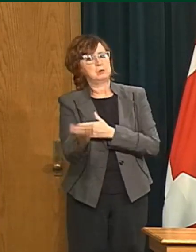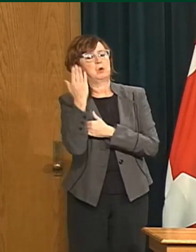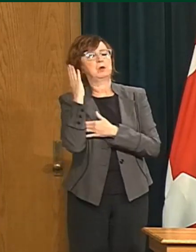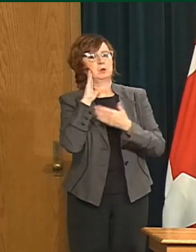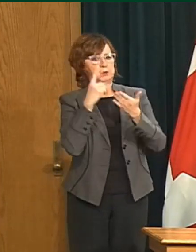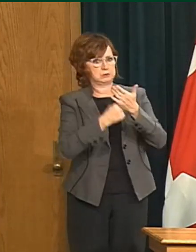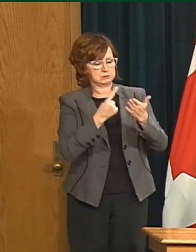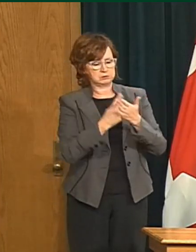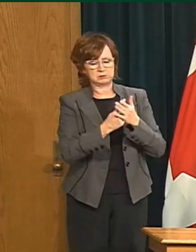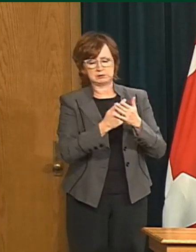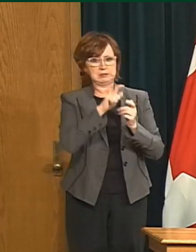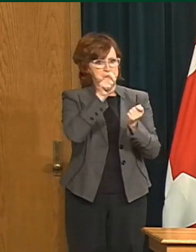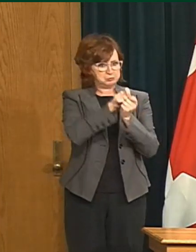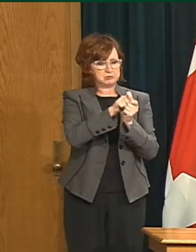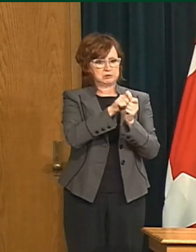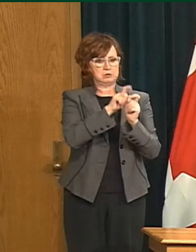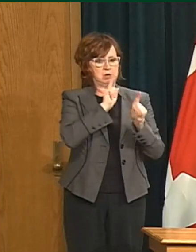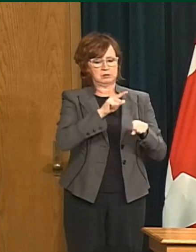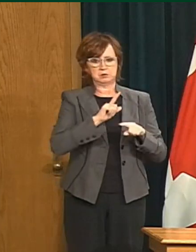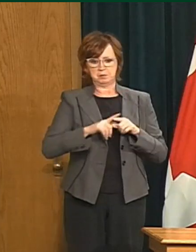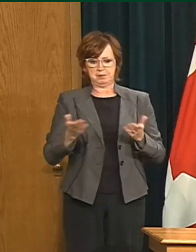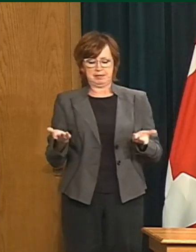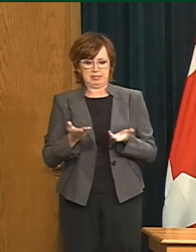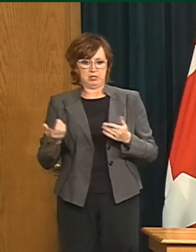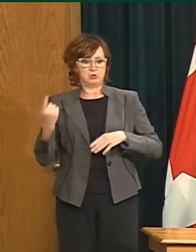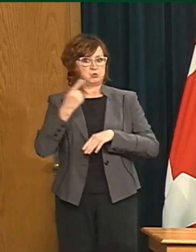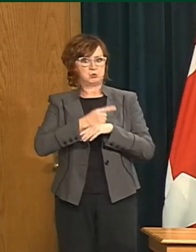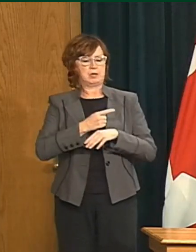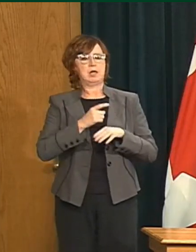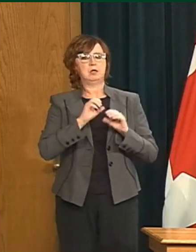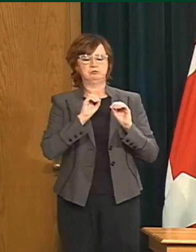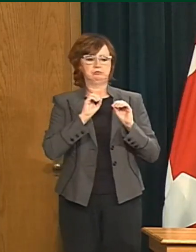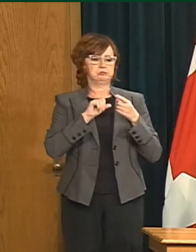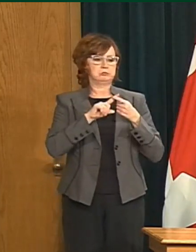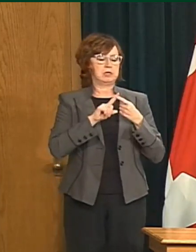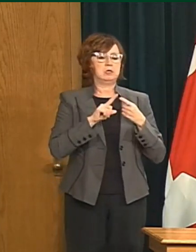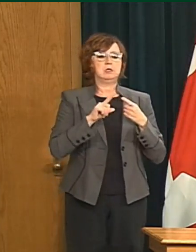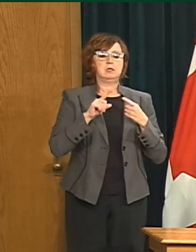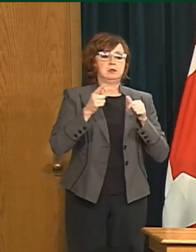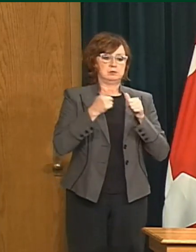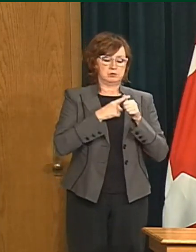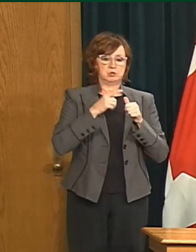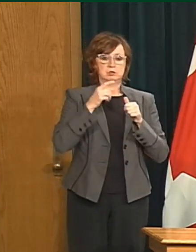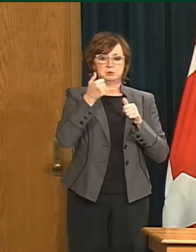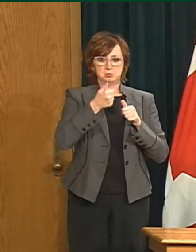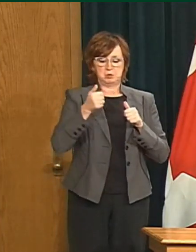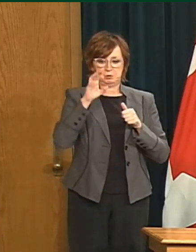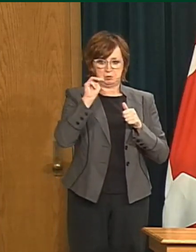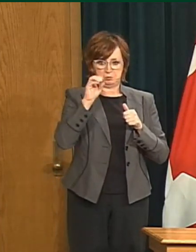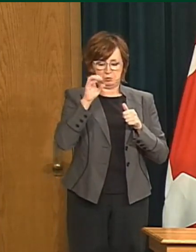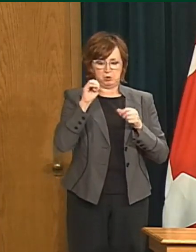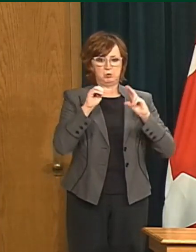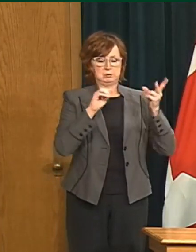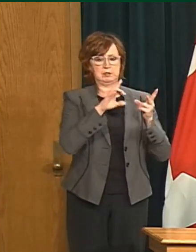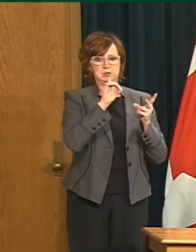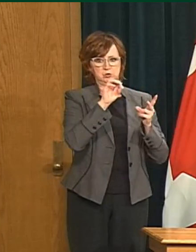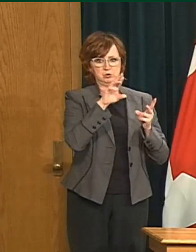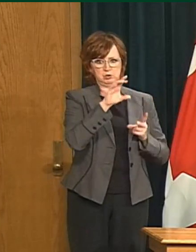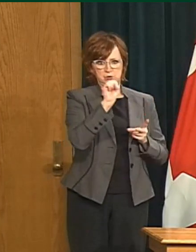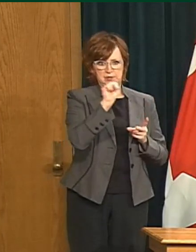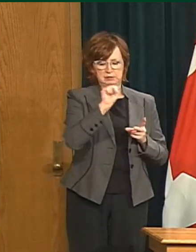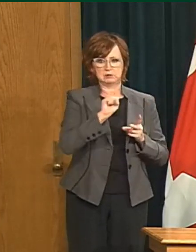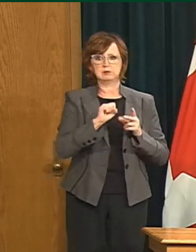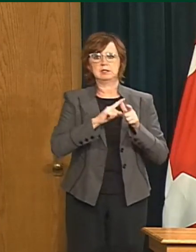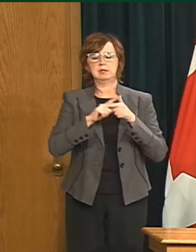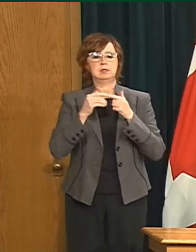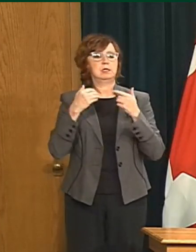have an opening statement, followed by a statement from Dr. Shahab, and then we'll have about 25 minutes for questions. Premier Moe. Well, thank you and good afternoon,